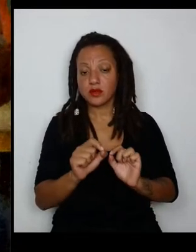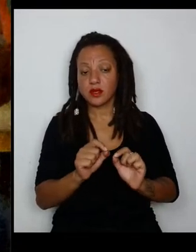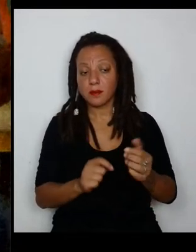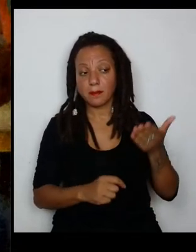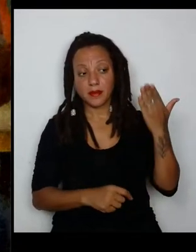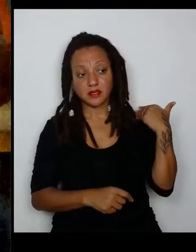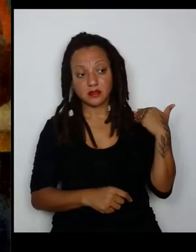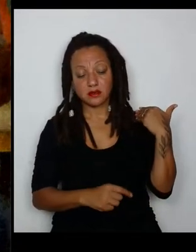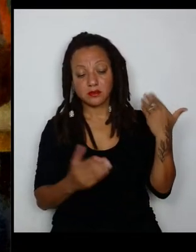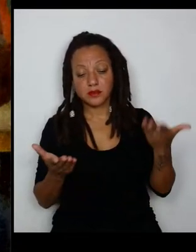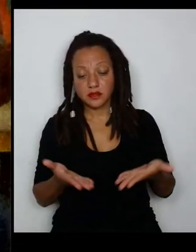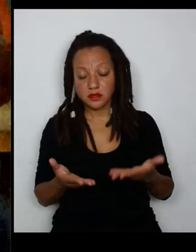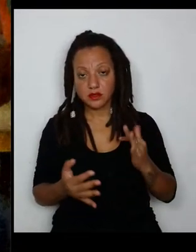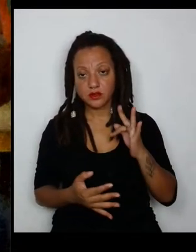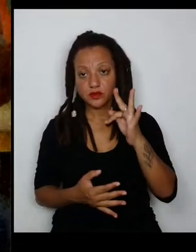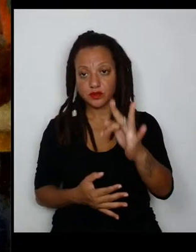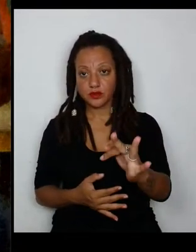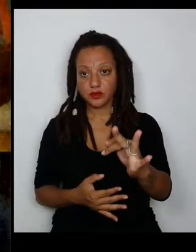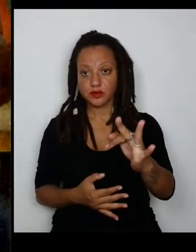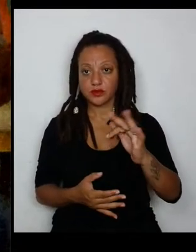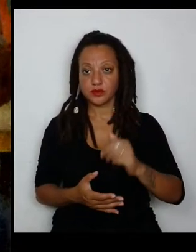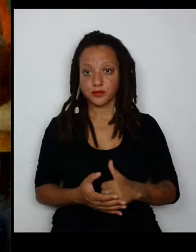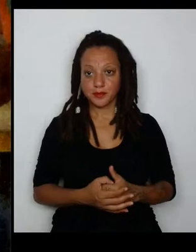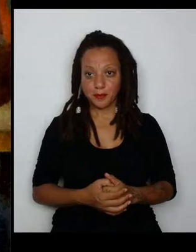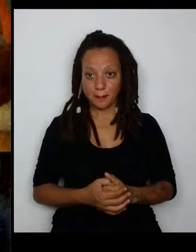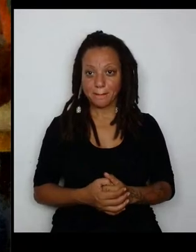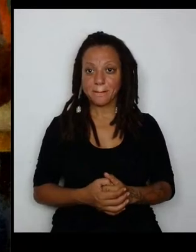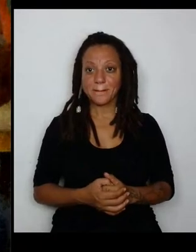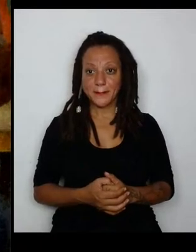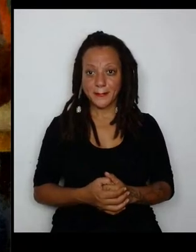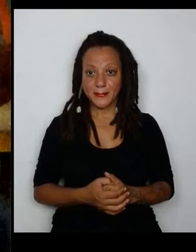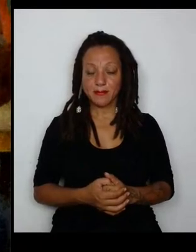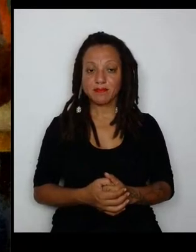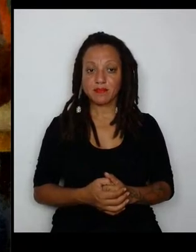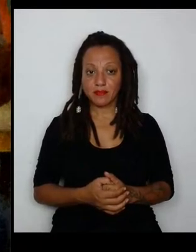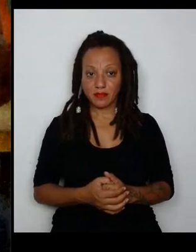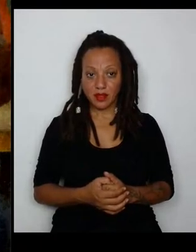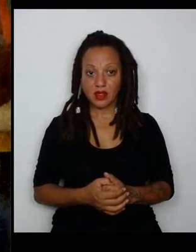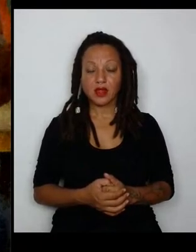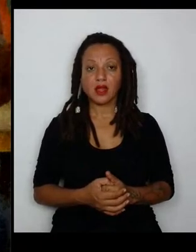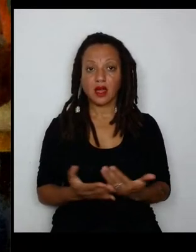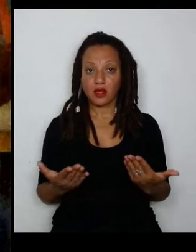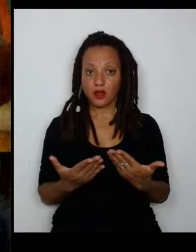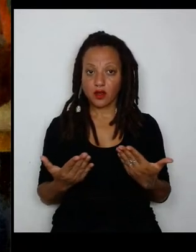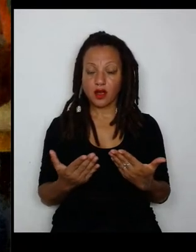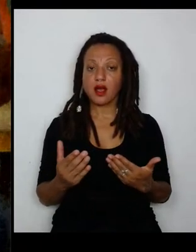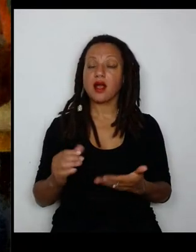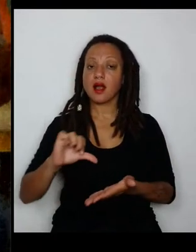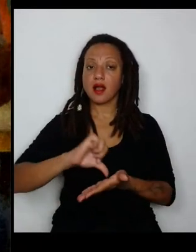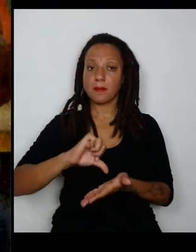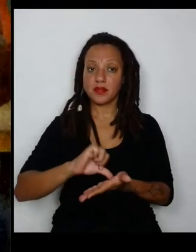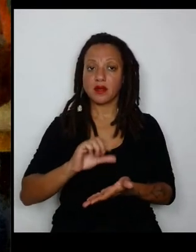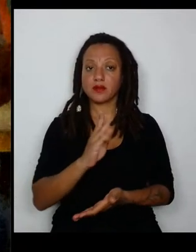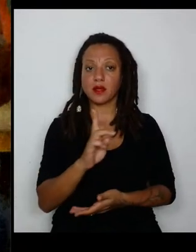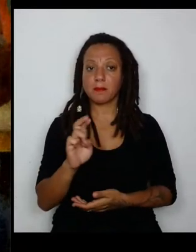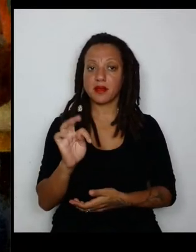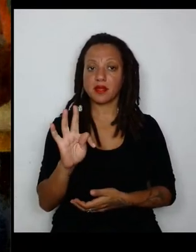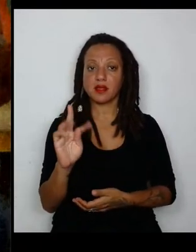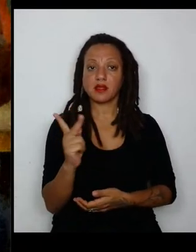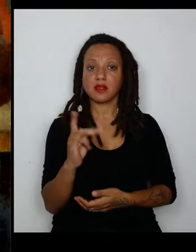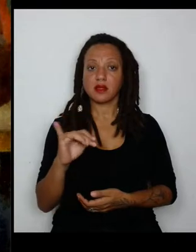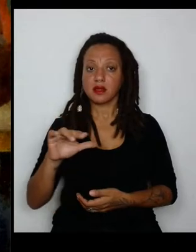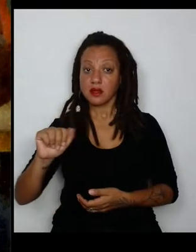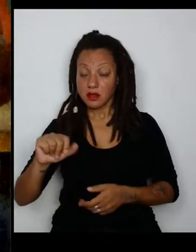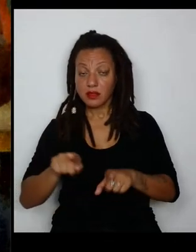in uh back in the renault we made our way to ponte ven the cultural capital of brittany and a tourist hub then we visited the